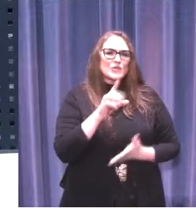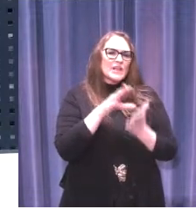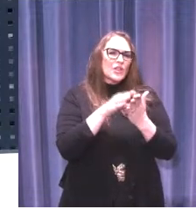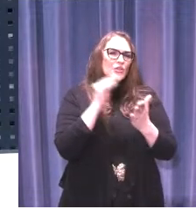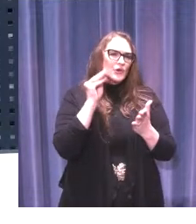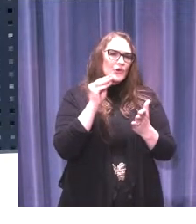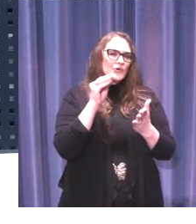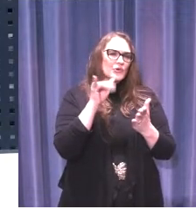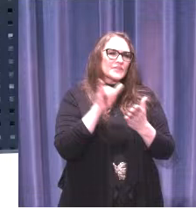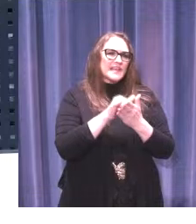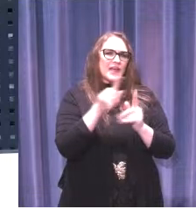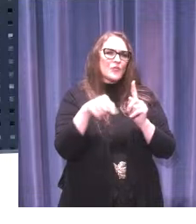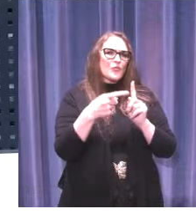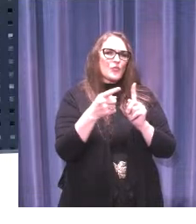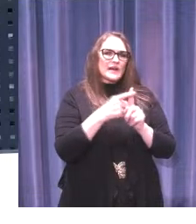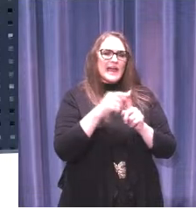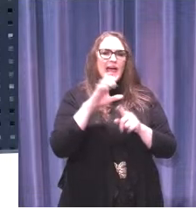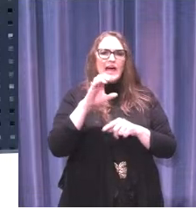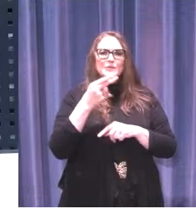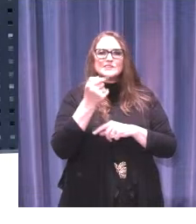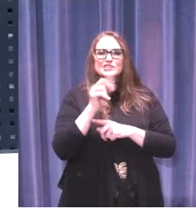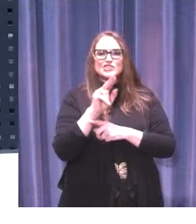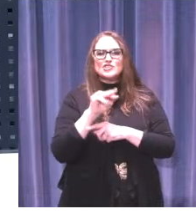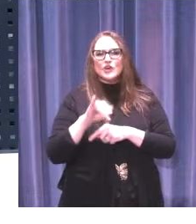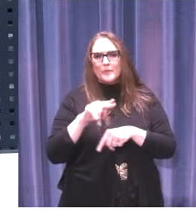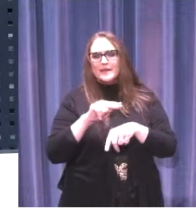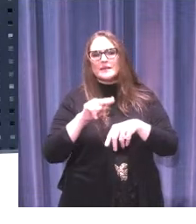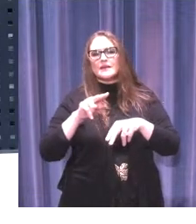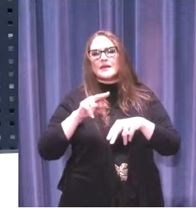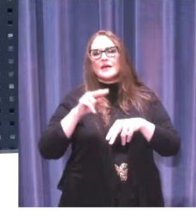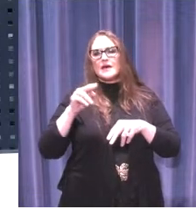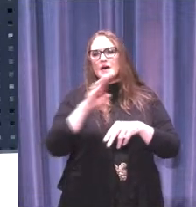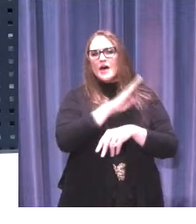that when I was chairman of the board of the Frederick Meyer Gardens.